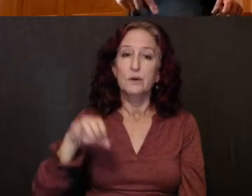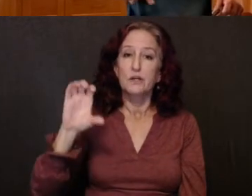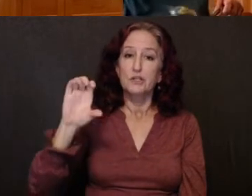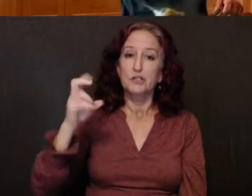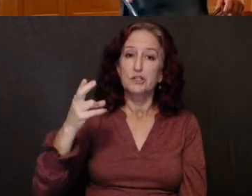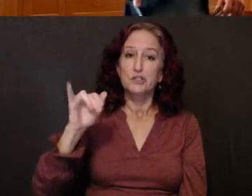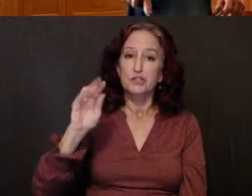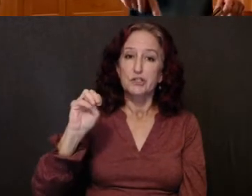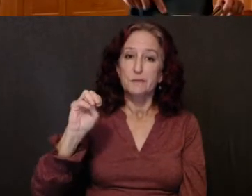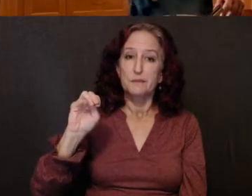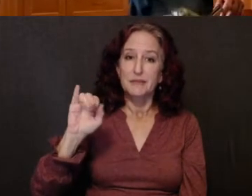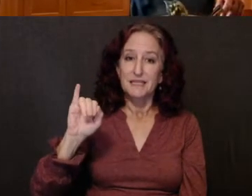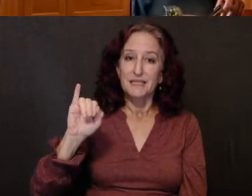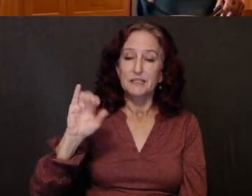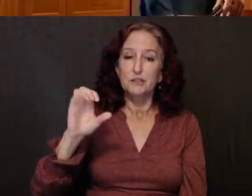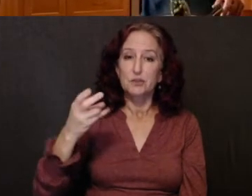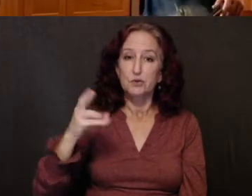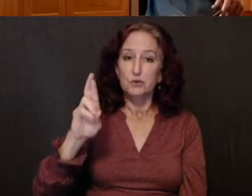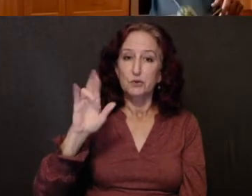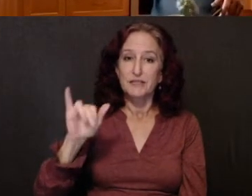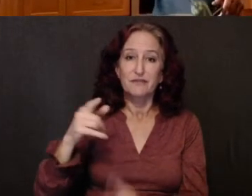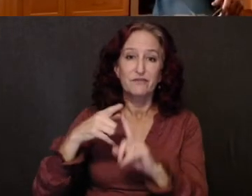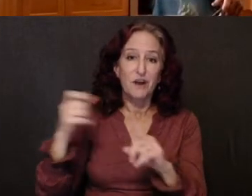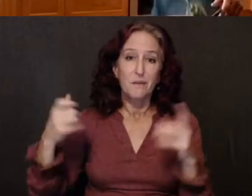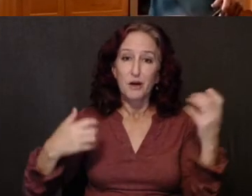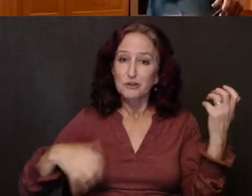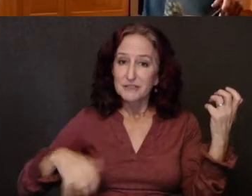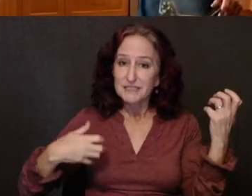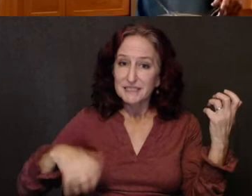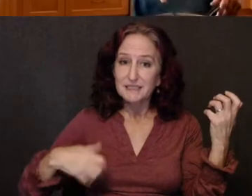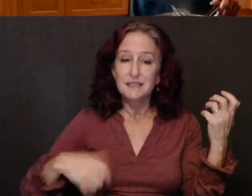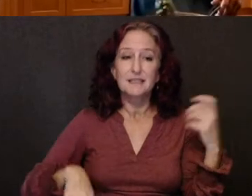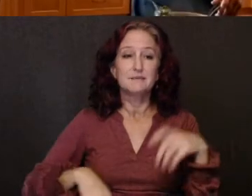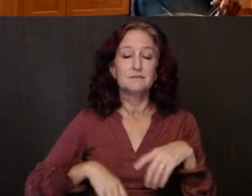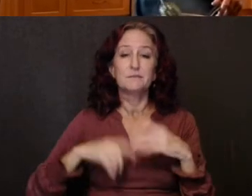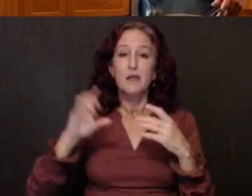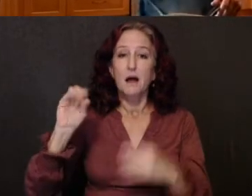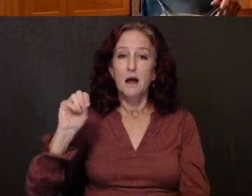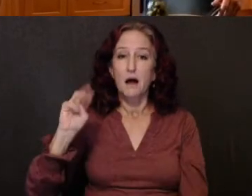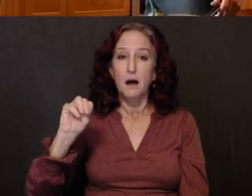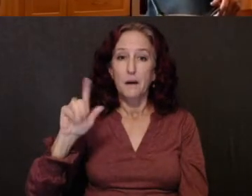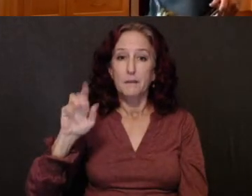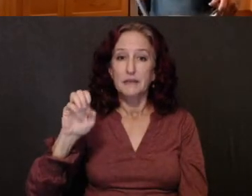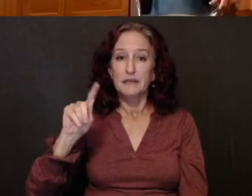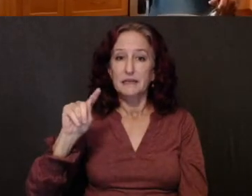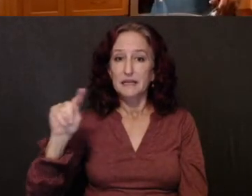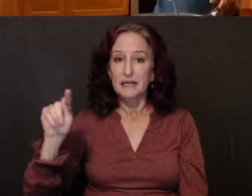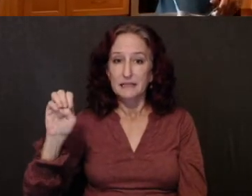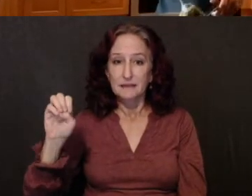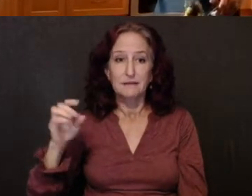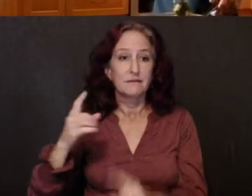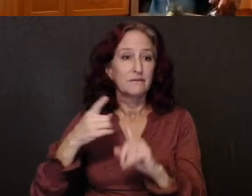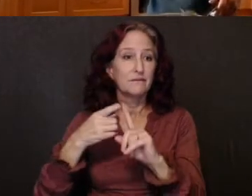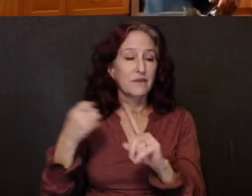do burritos, tacos. We do chimichurri from Argentina.